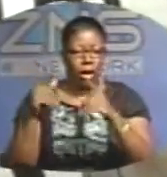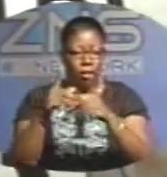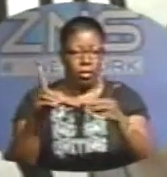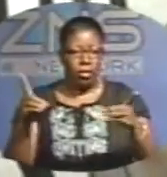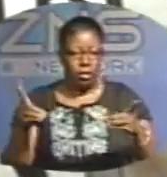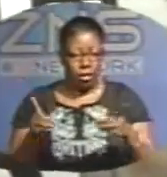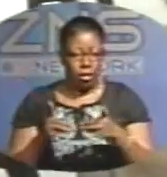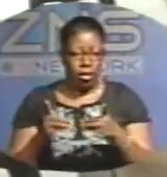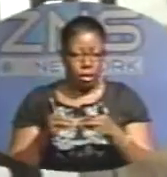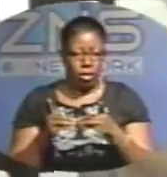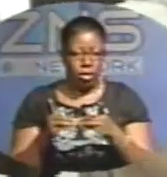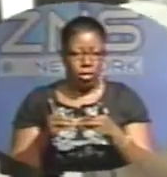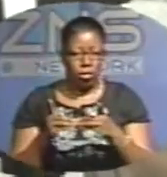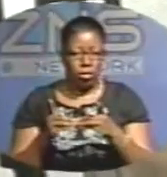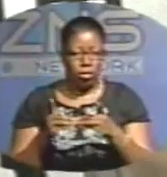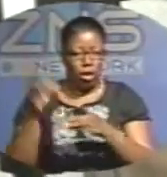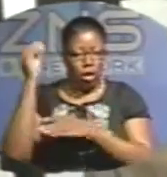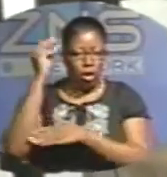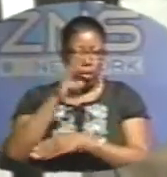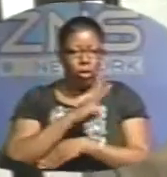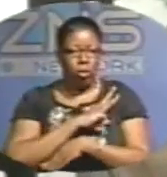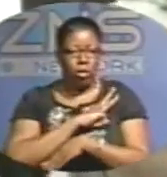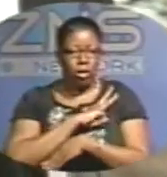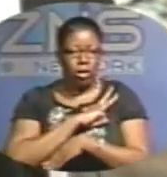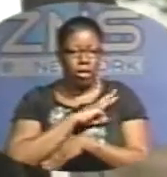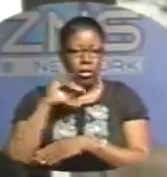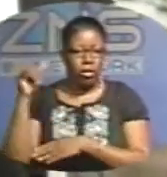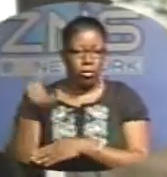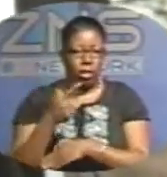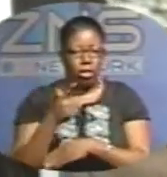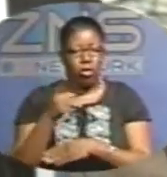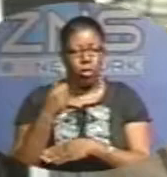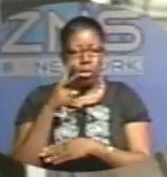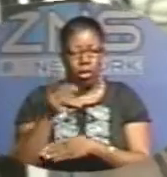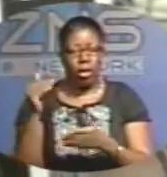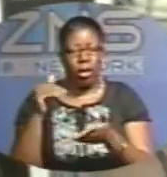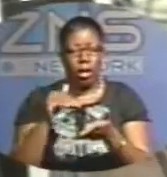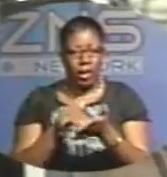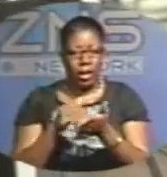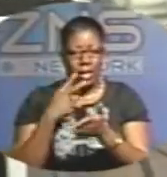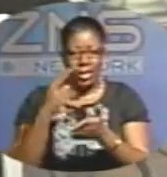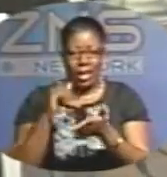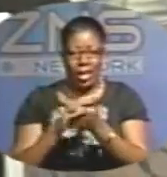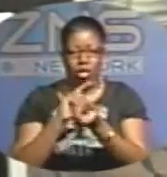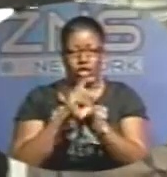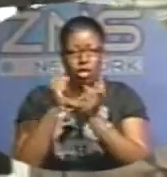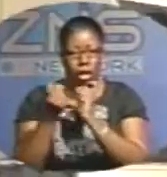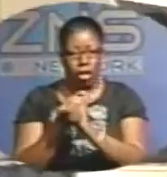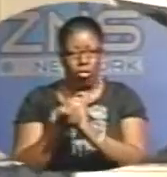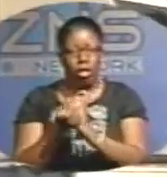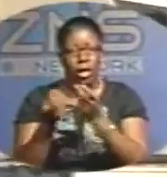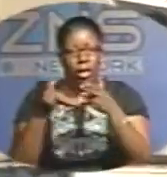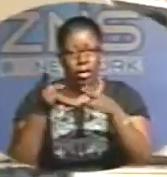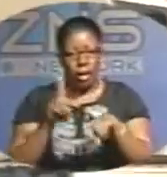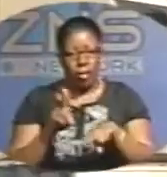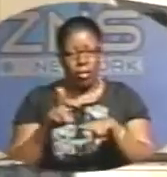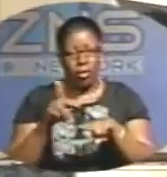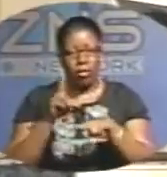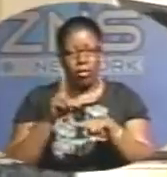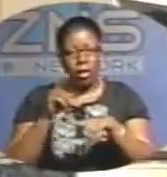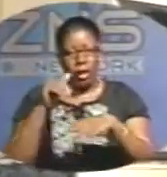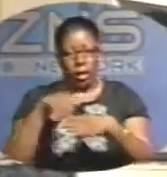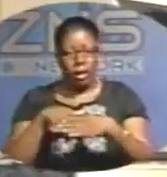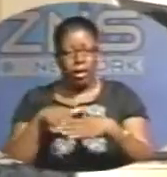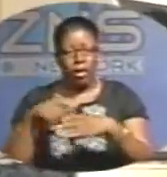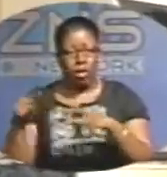But Tourism Minister, the Honorable Obi Bilskum, is inviting you to look again. He says change is now underway at the Ministry of Tourism